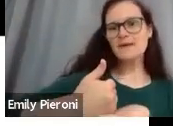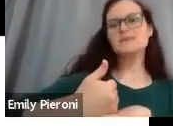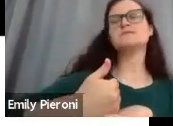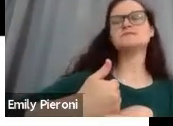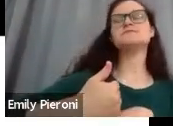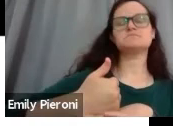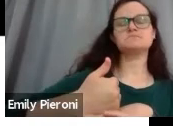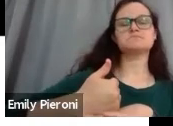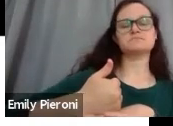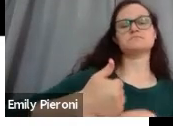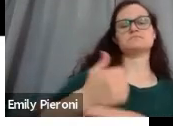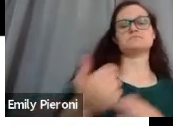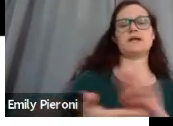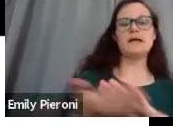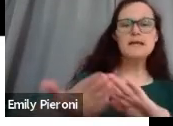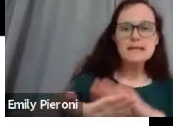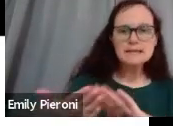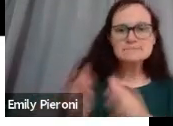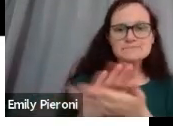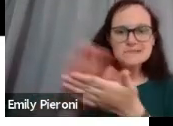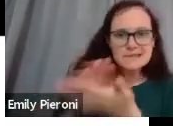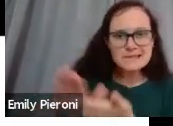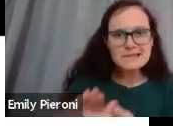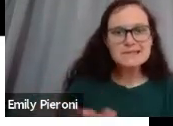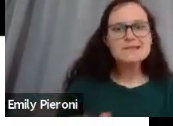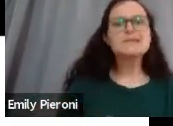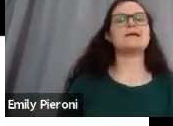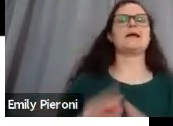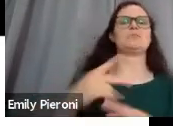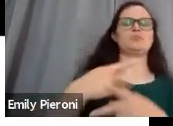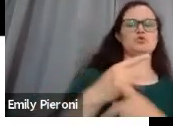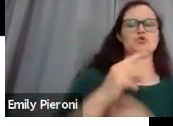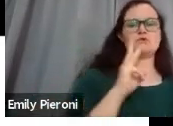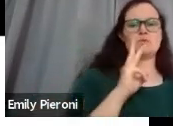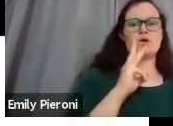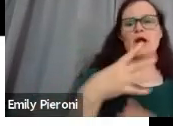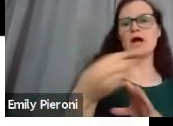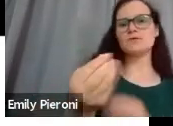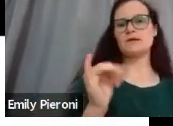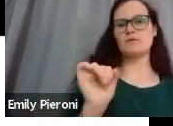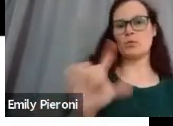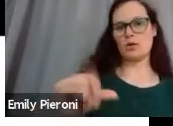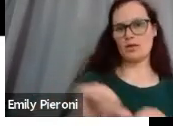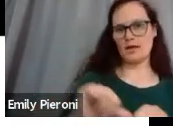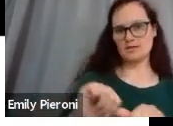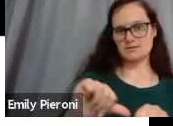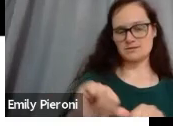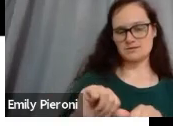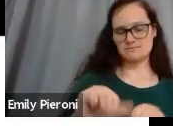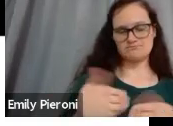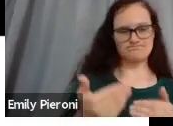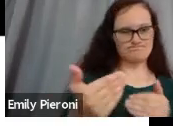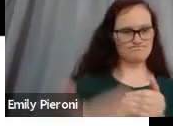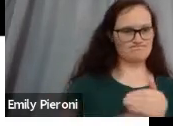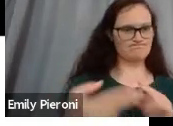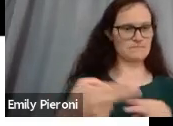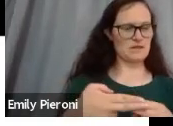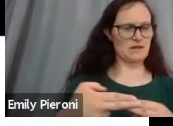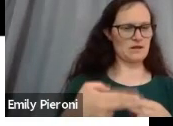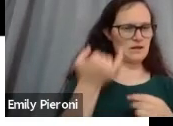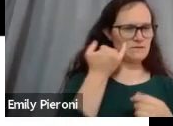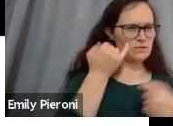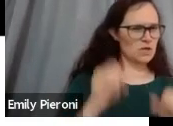treatment and reuse of produced water outside oil and gas. So the next slide, if you could go